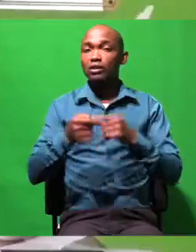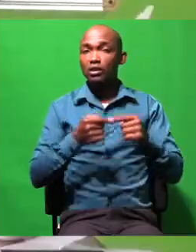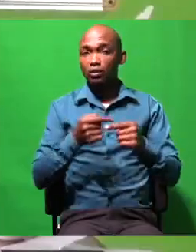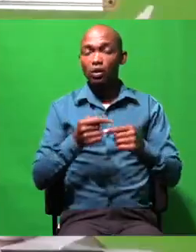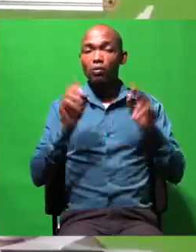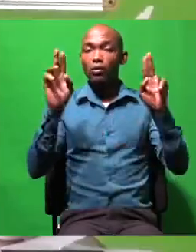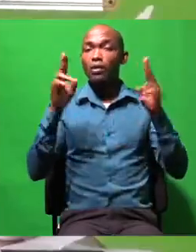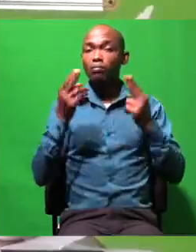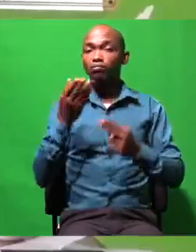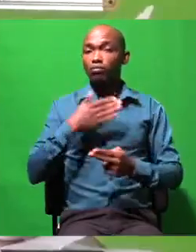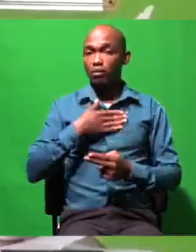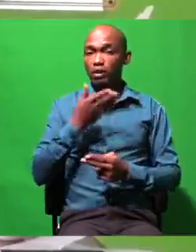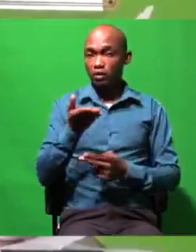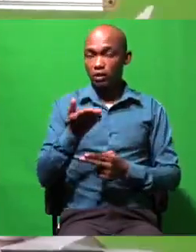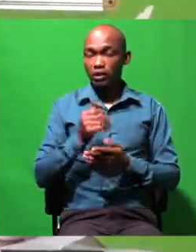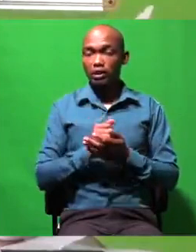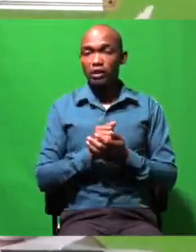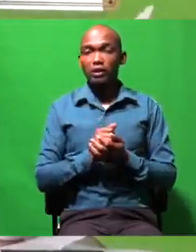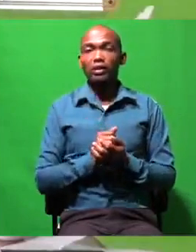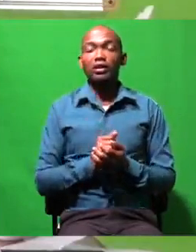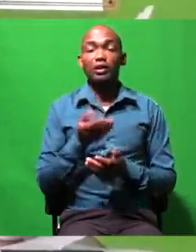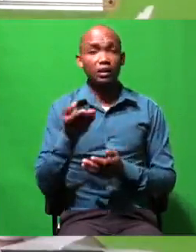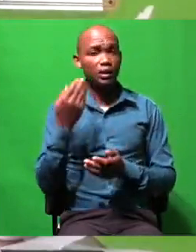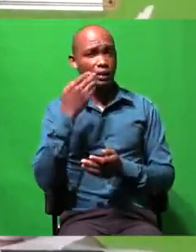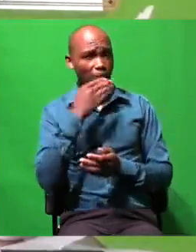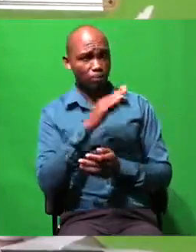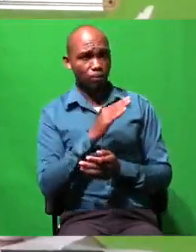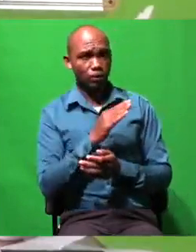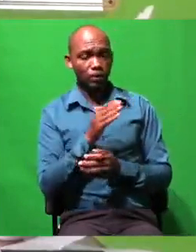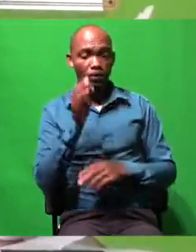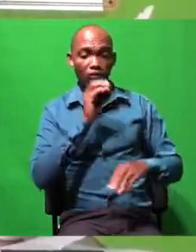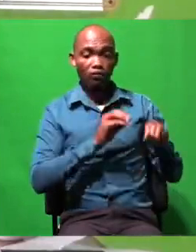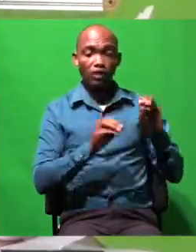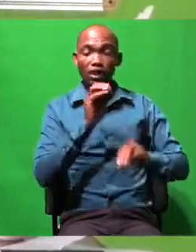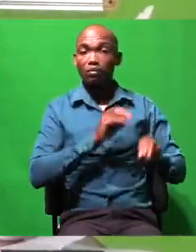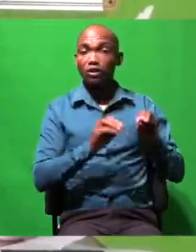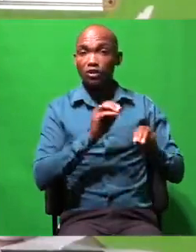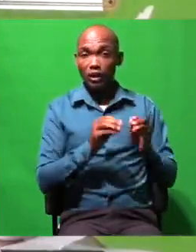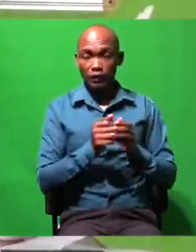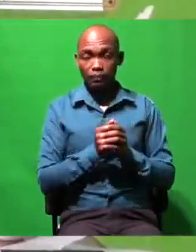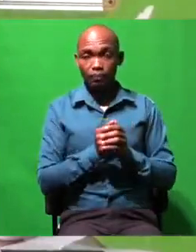of this lesson, which is importance of chemistry.